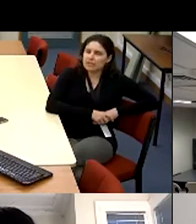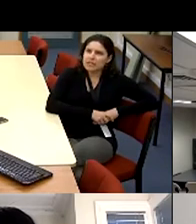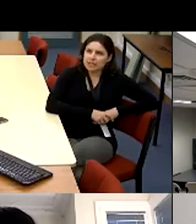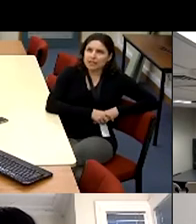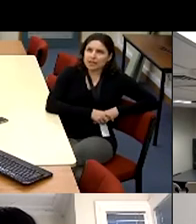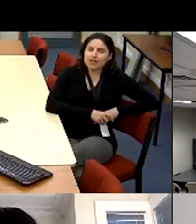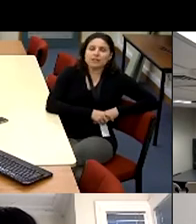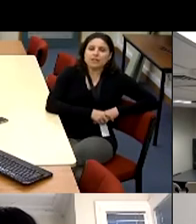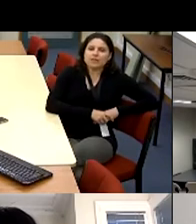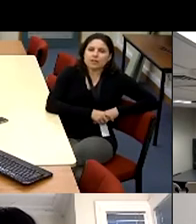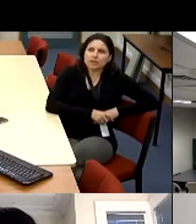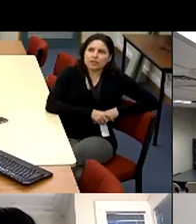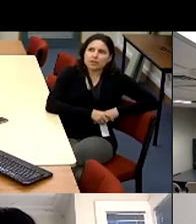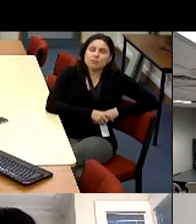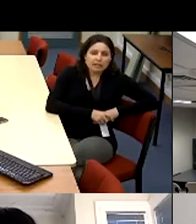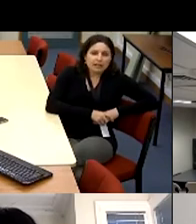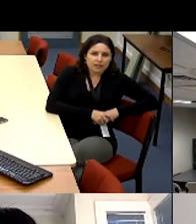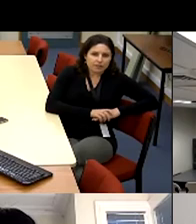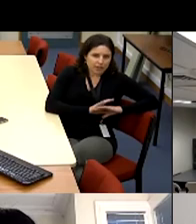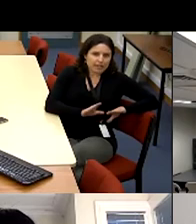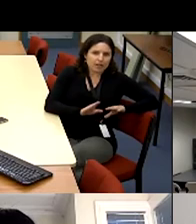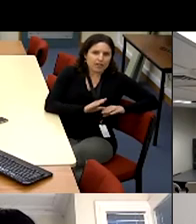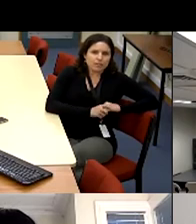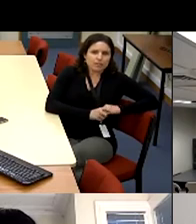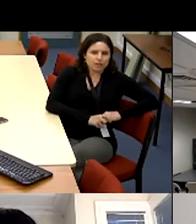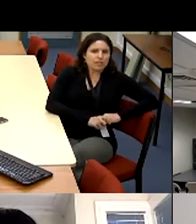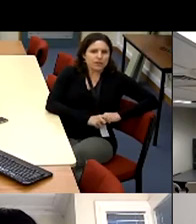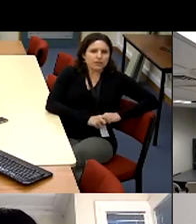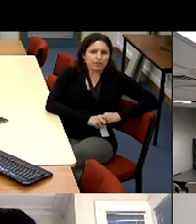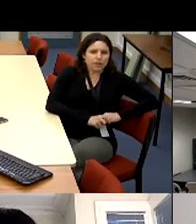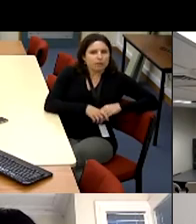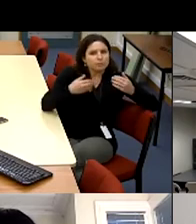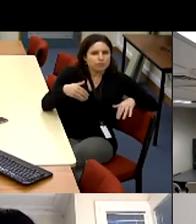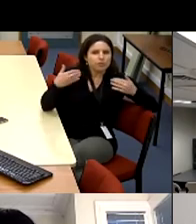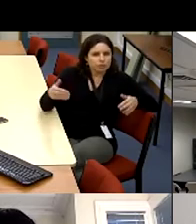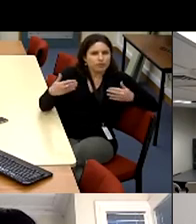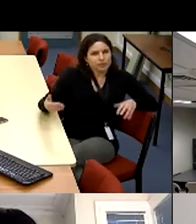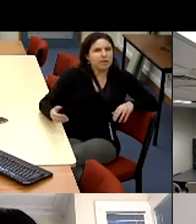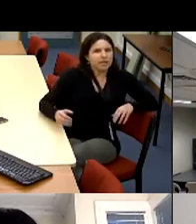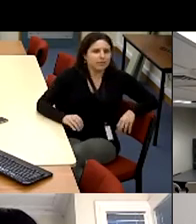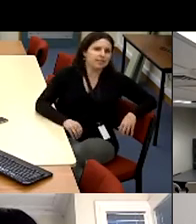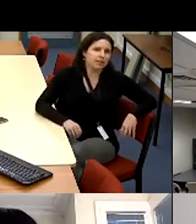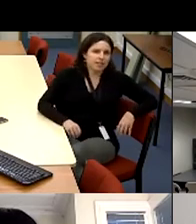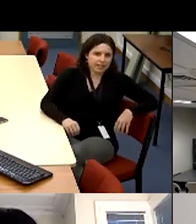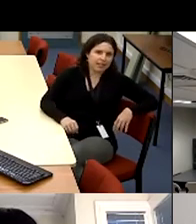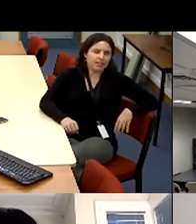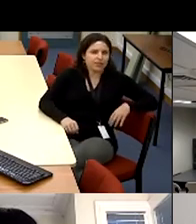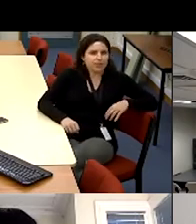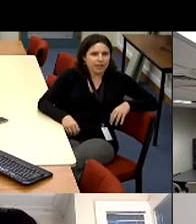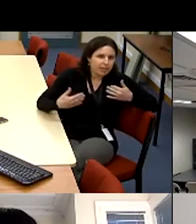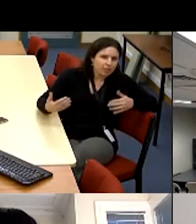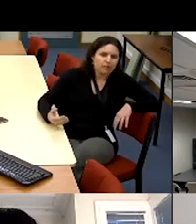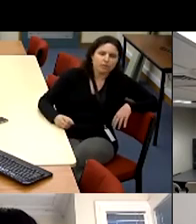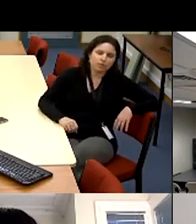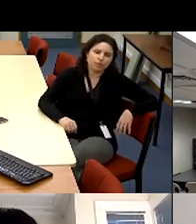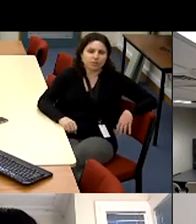Definitely. I mean, like in the media that I analysed, there was lots of, you know, the contributions refugees make to society, you know,